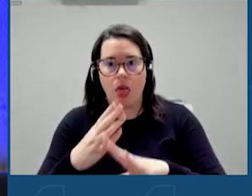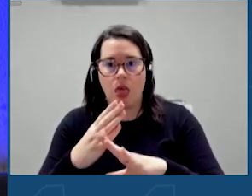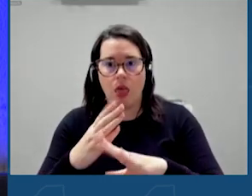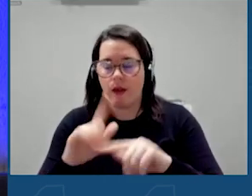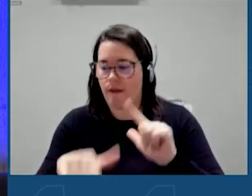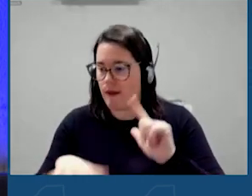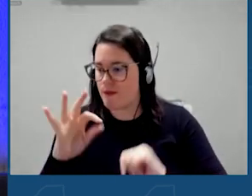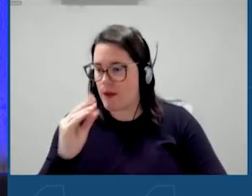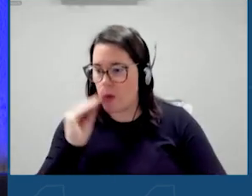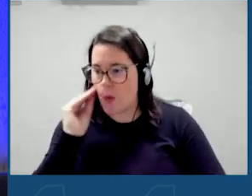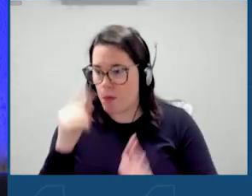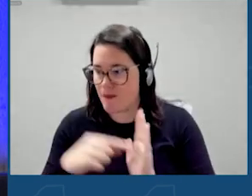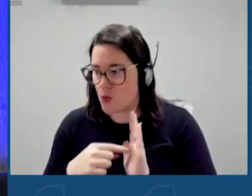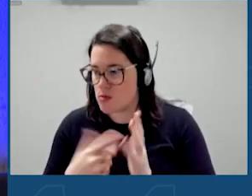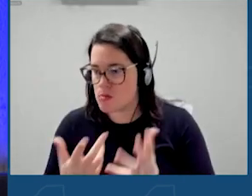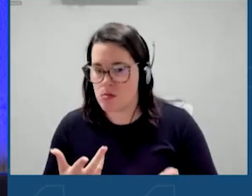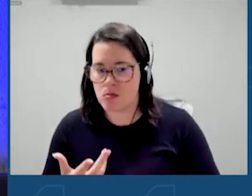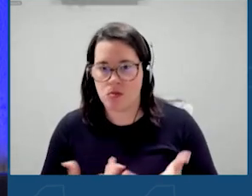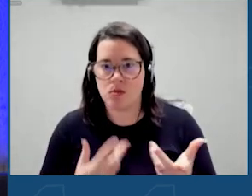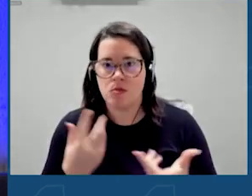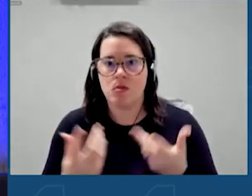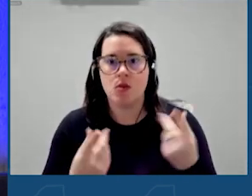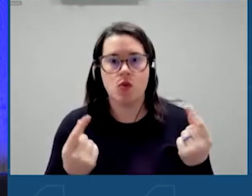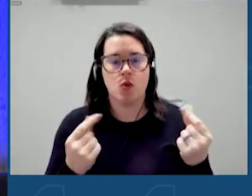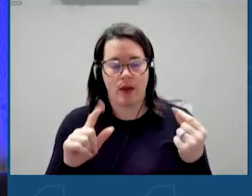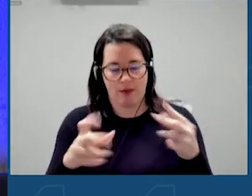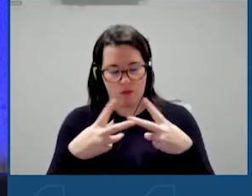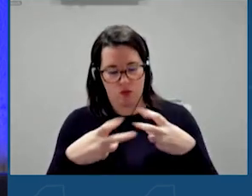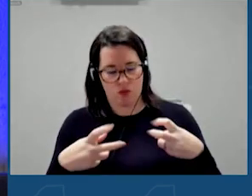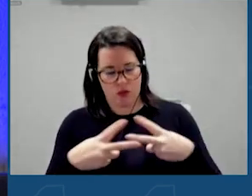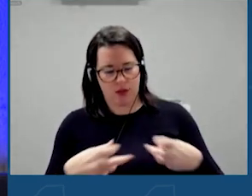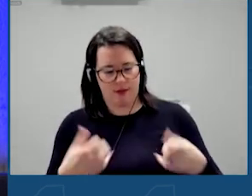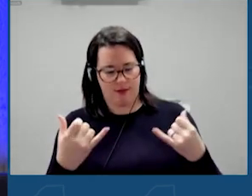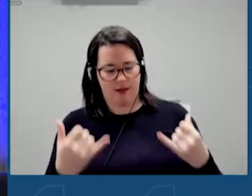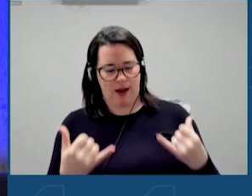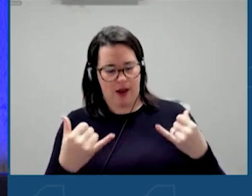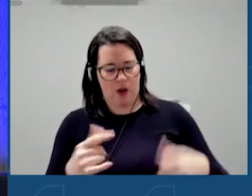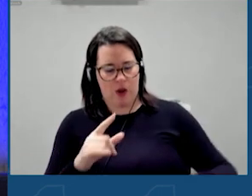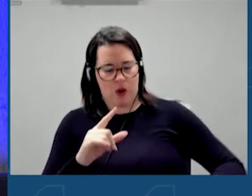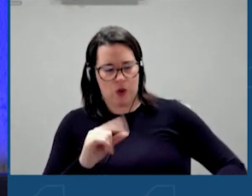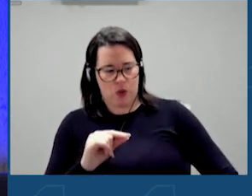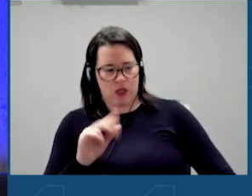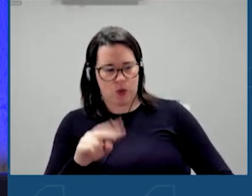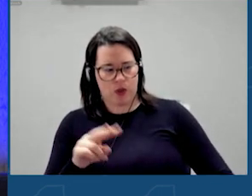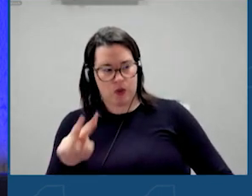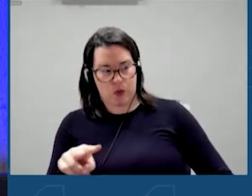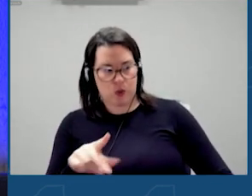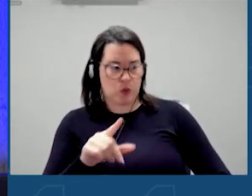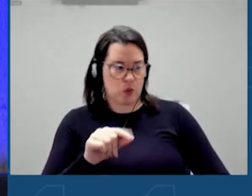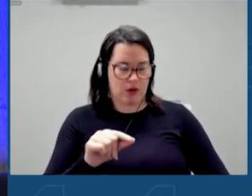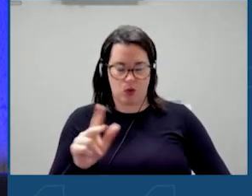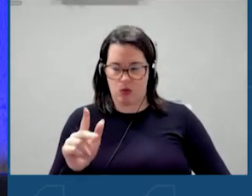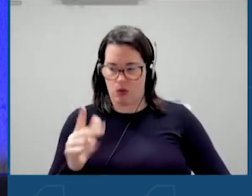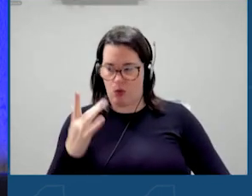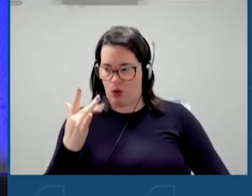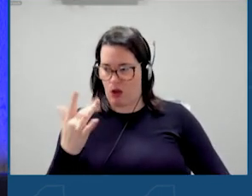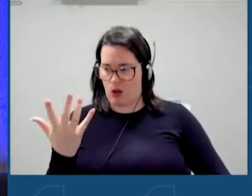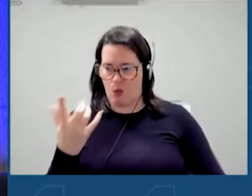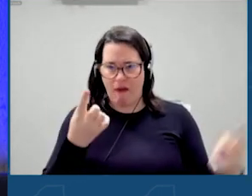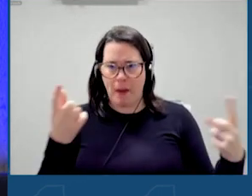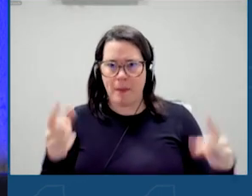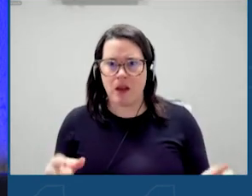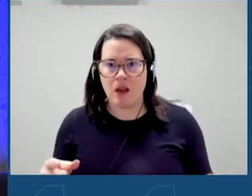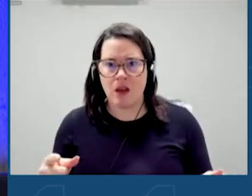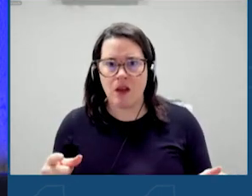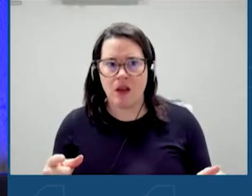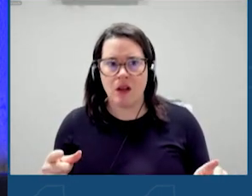they can afford. So we have to ask ourselves in 2022, almost 2023, why is that? What happened?